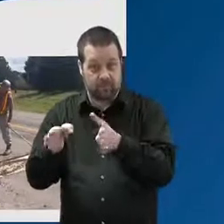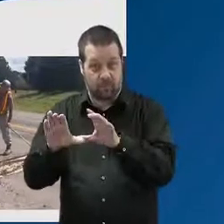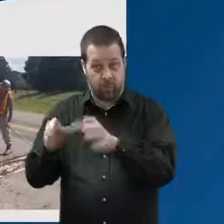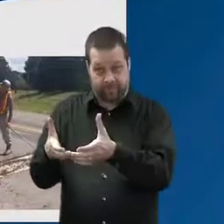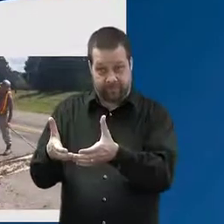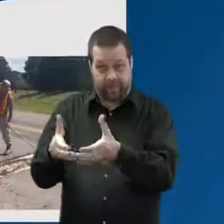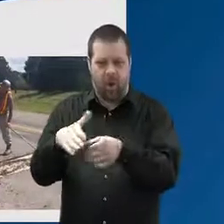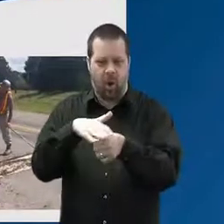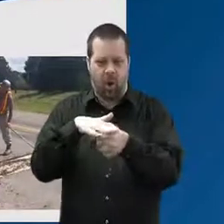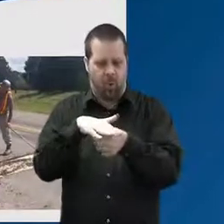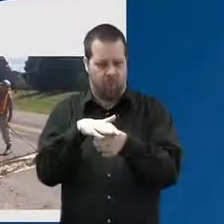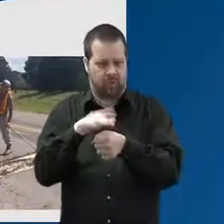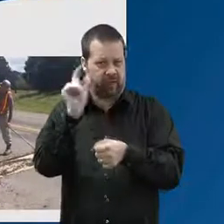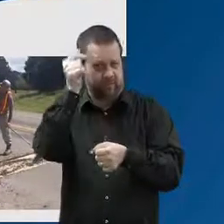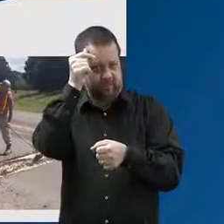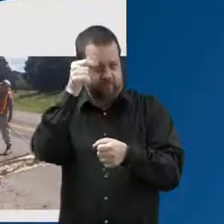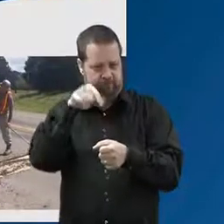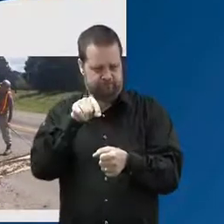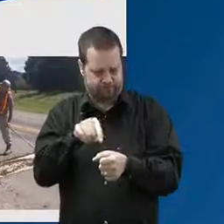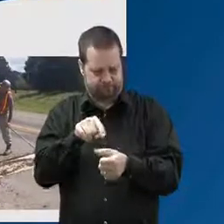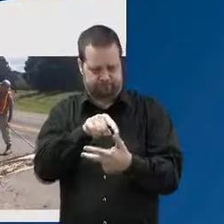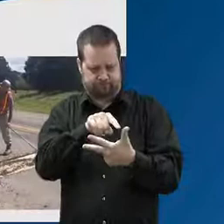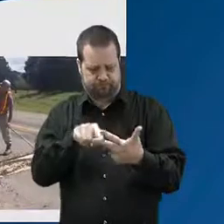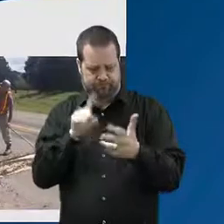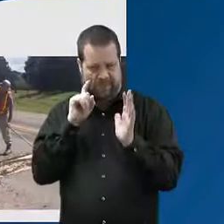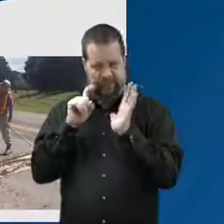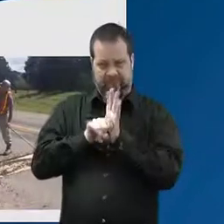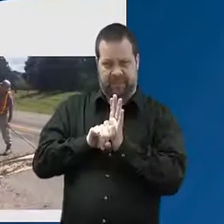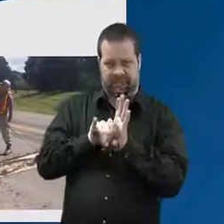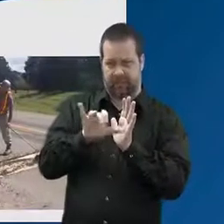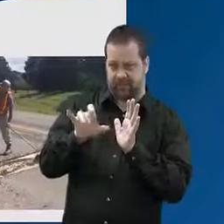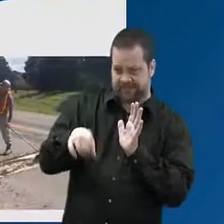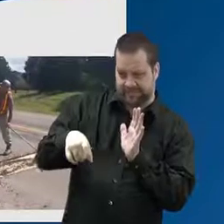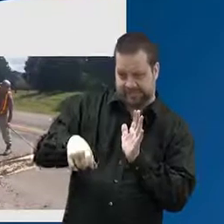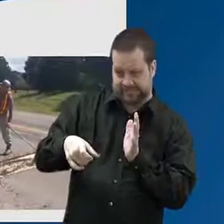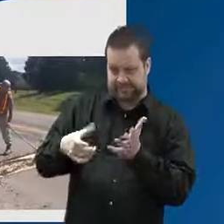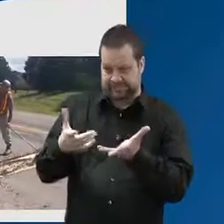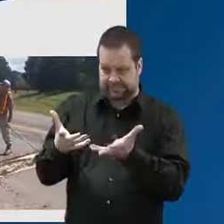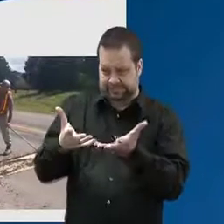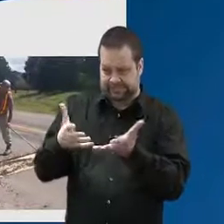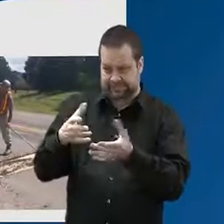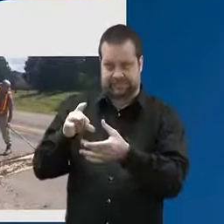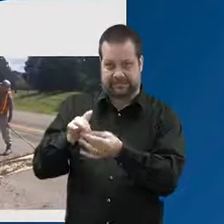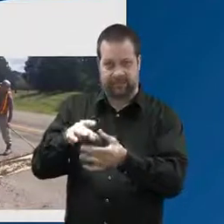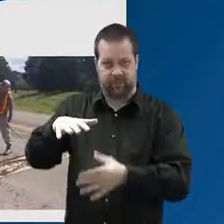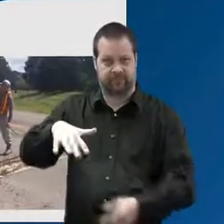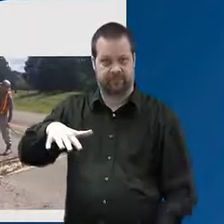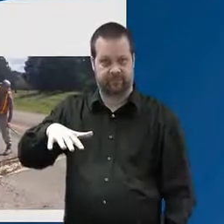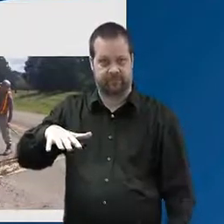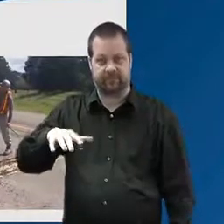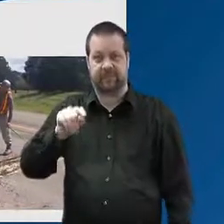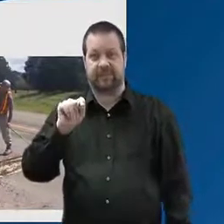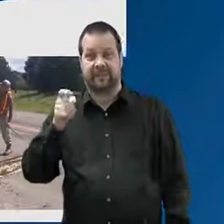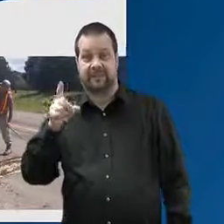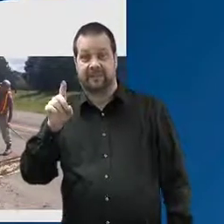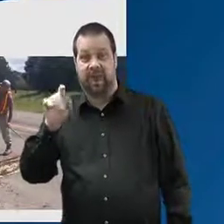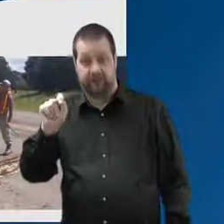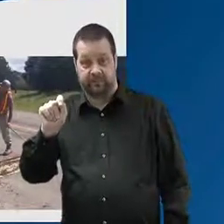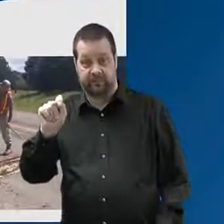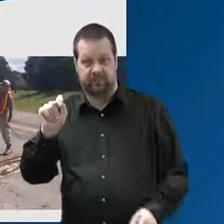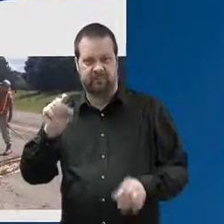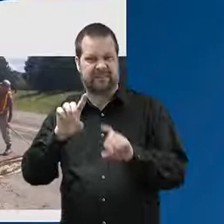their boundaries. TxDOT, through the district office, is responsible for the selection of all projects relating to the